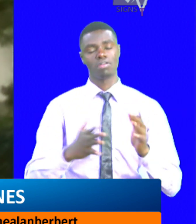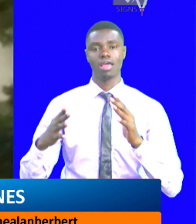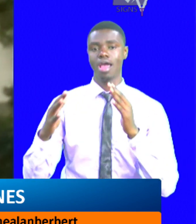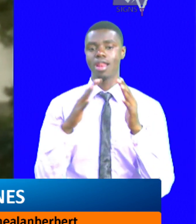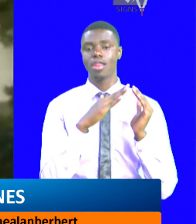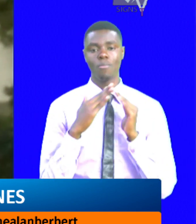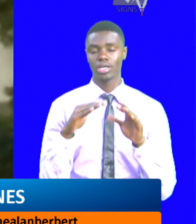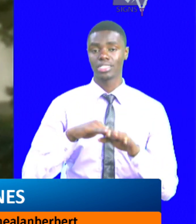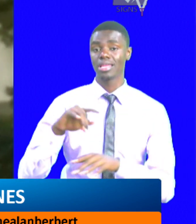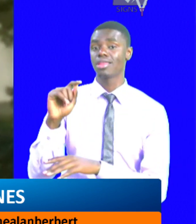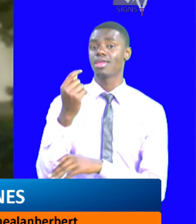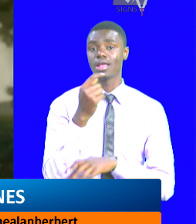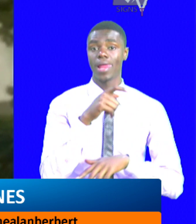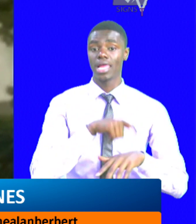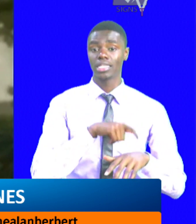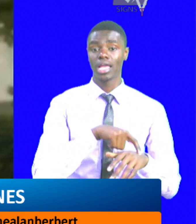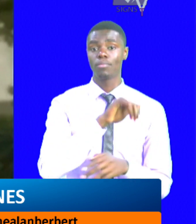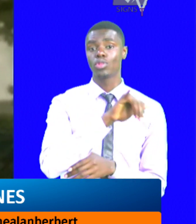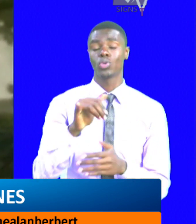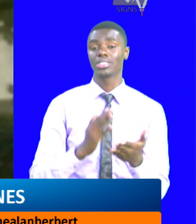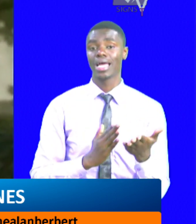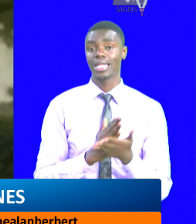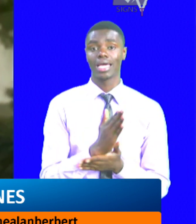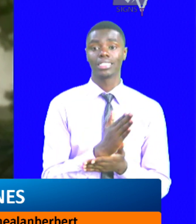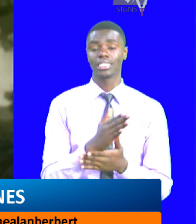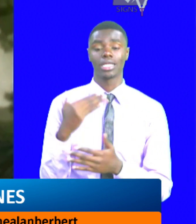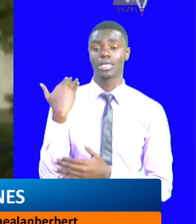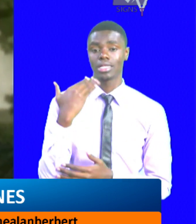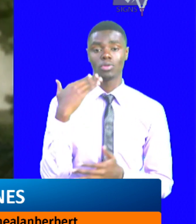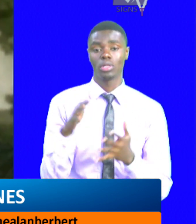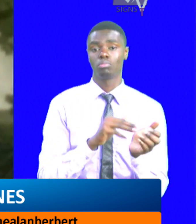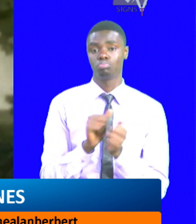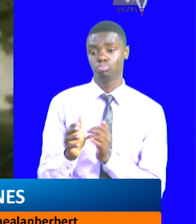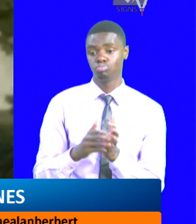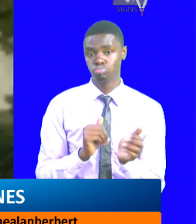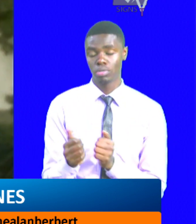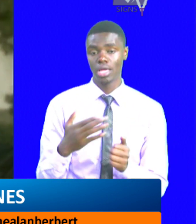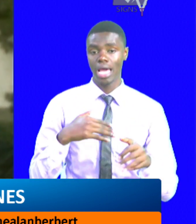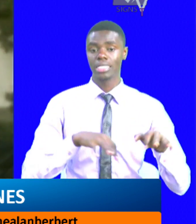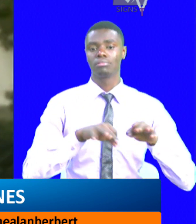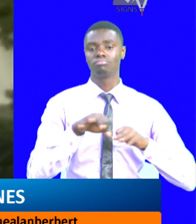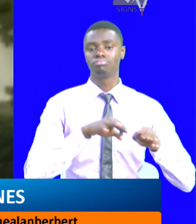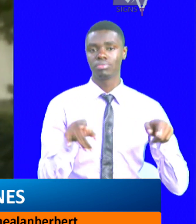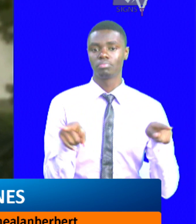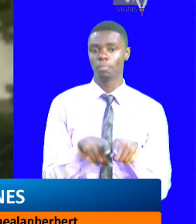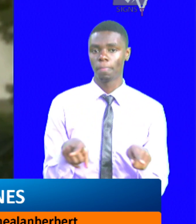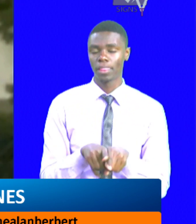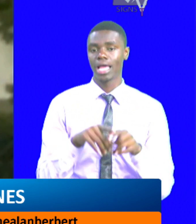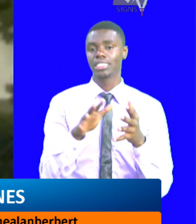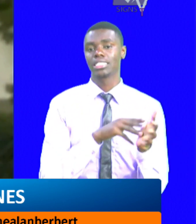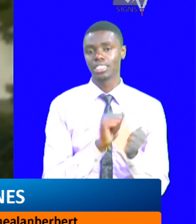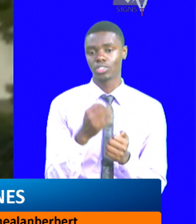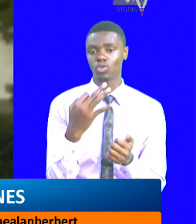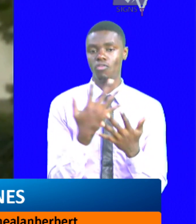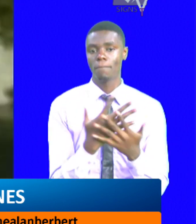Kenya when such rights are being criminalized and described as destruction of